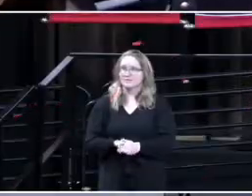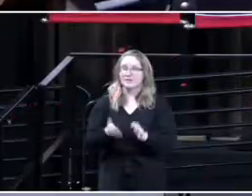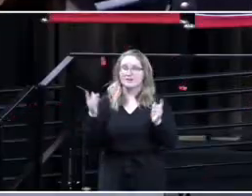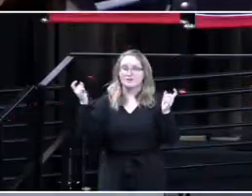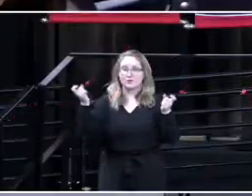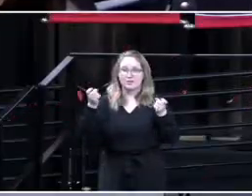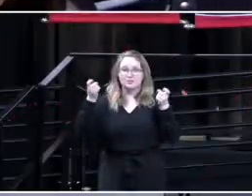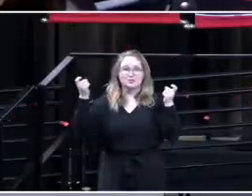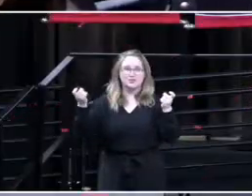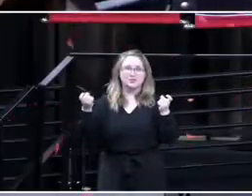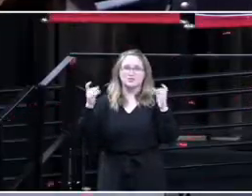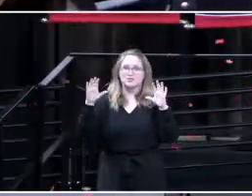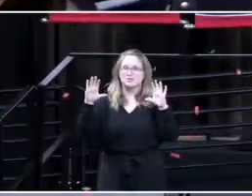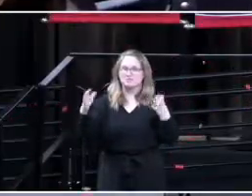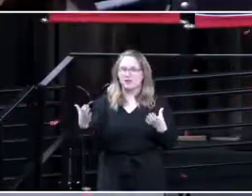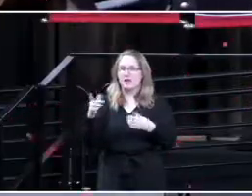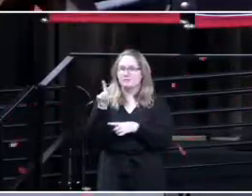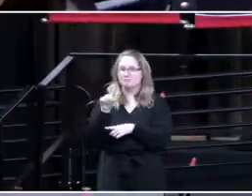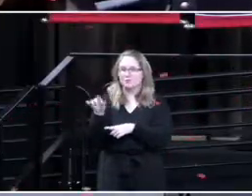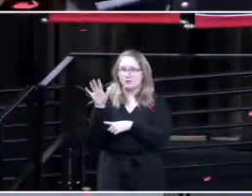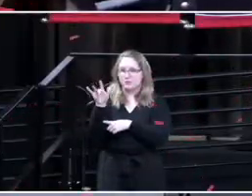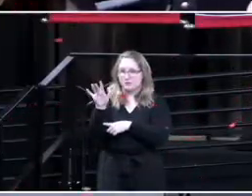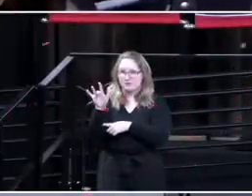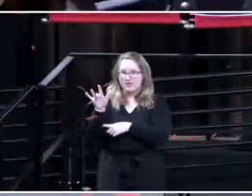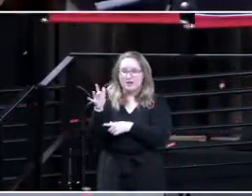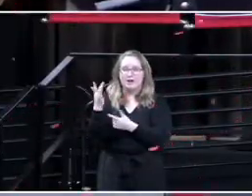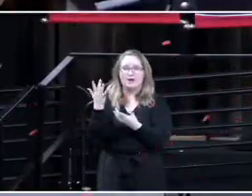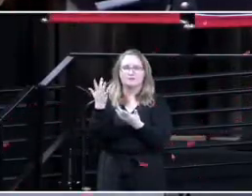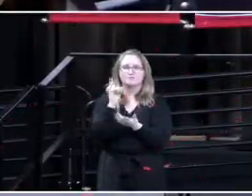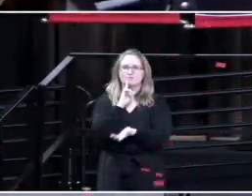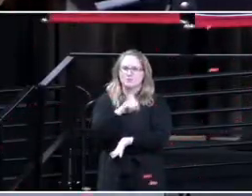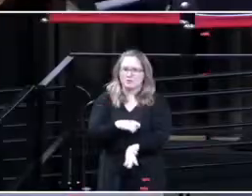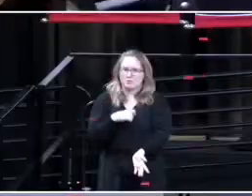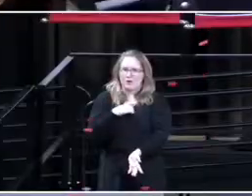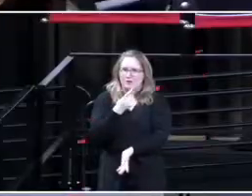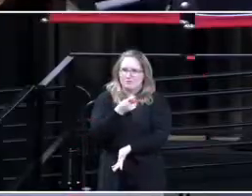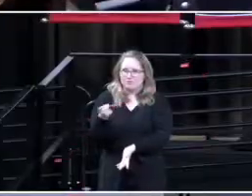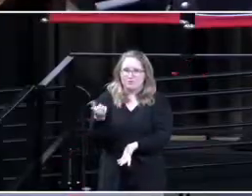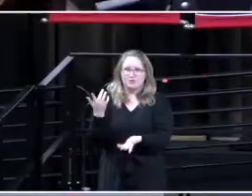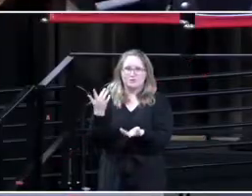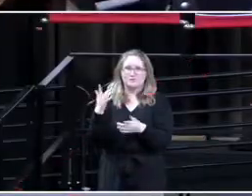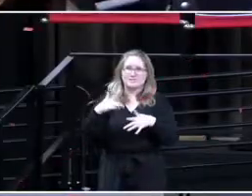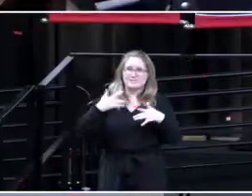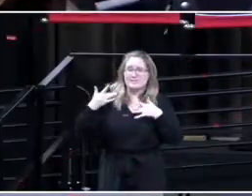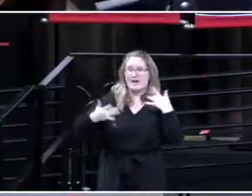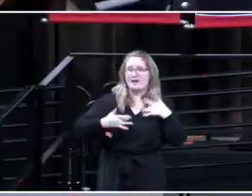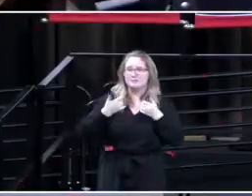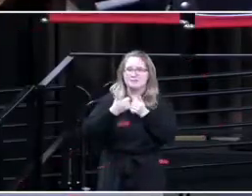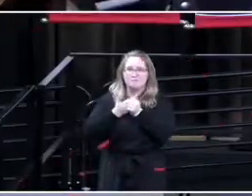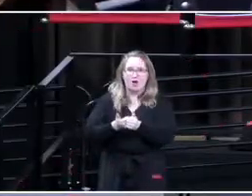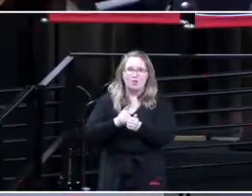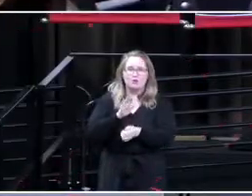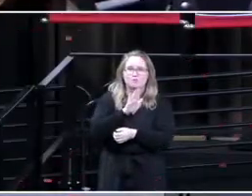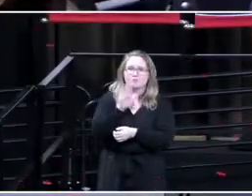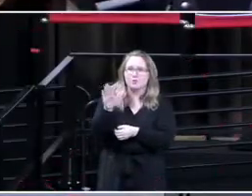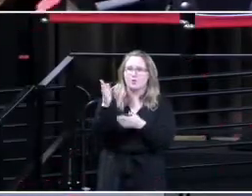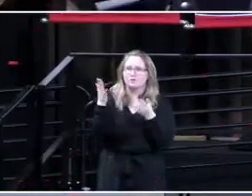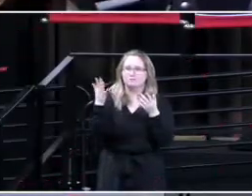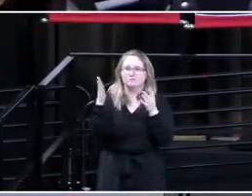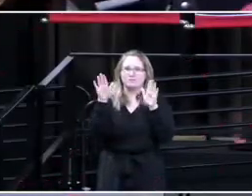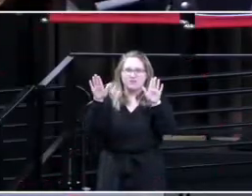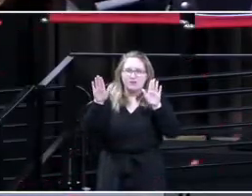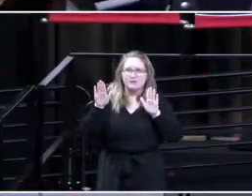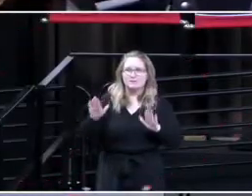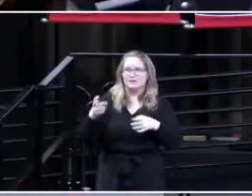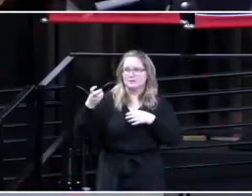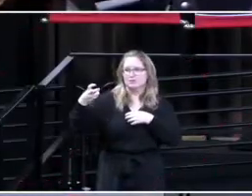Congratulations, class of 2025. We are proud of you, and we can't wait to follow what we trust will be a fantastic journey